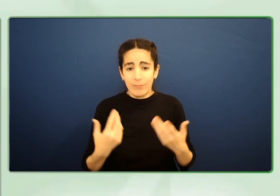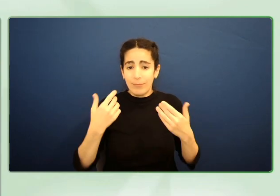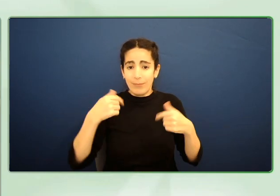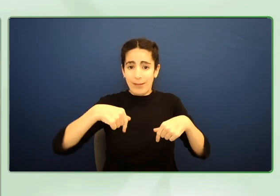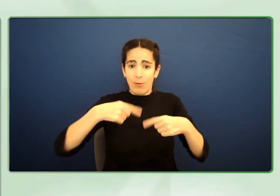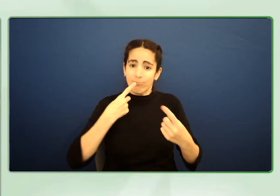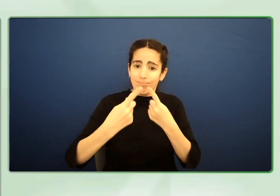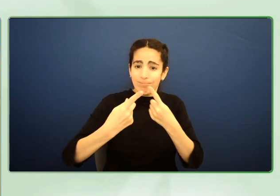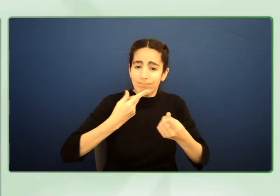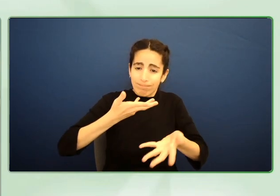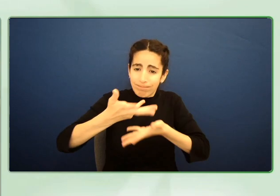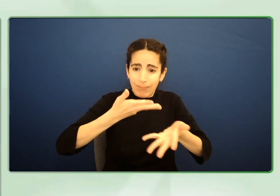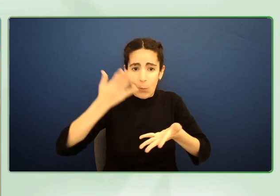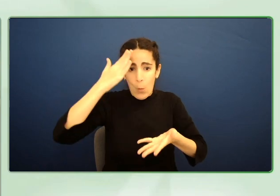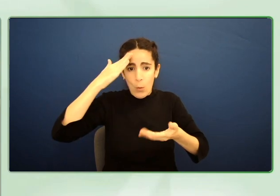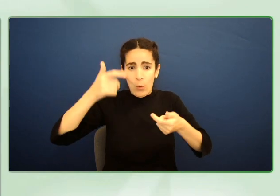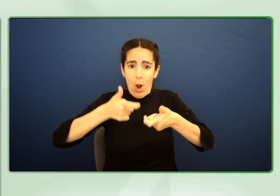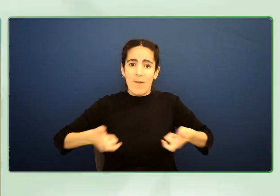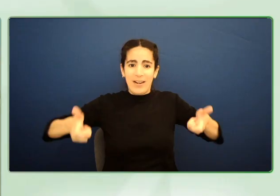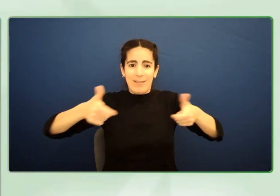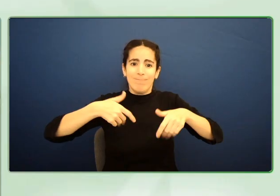really need to shift. I mean,